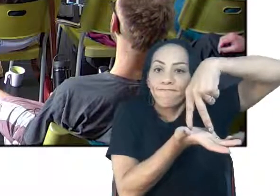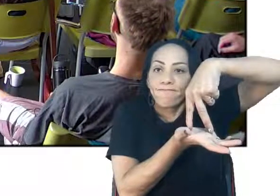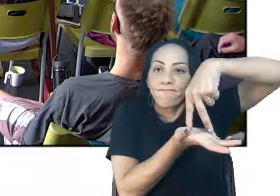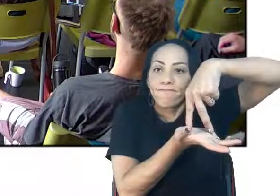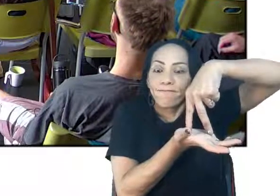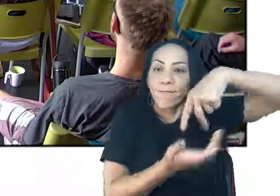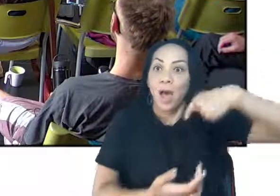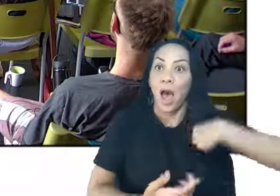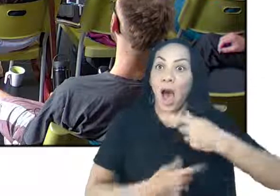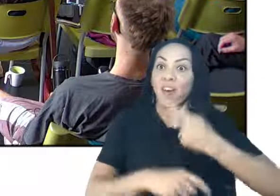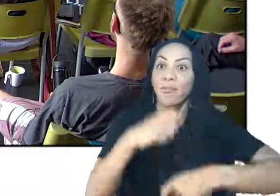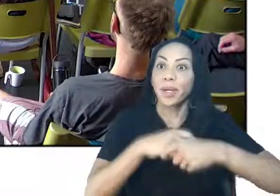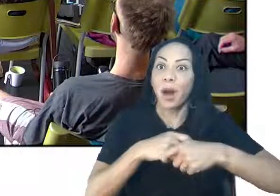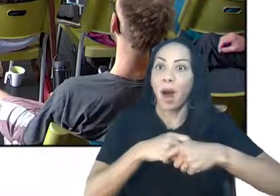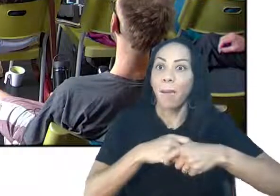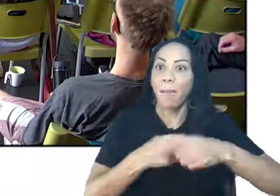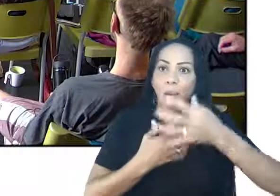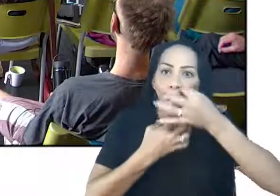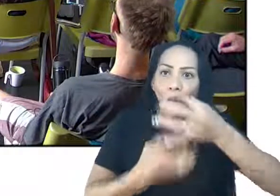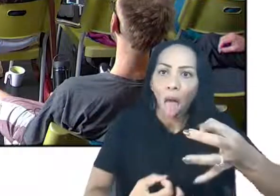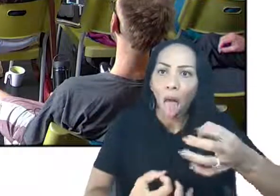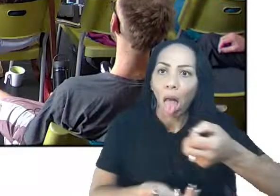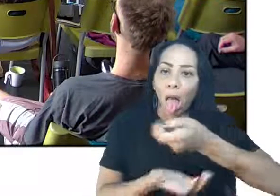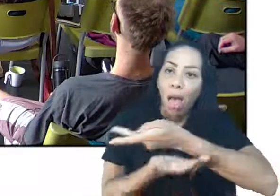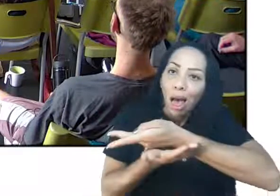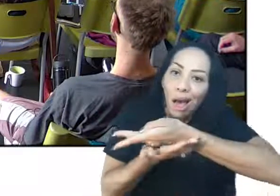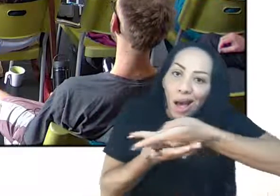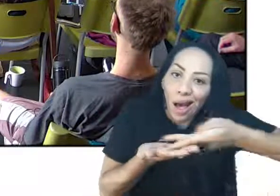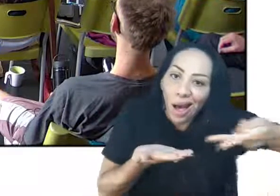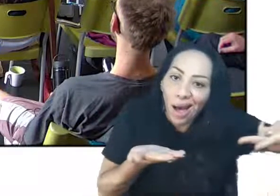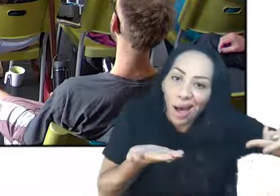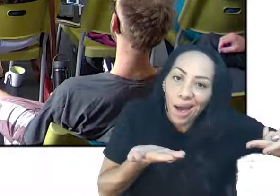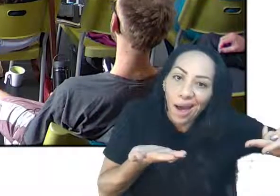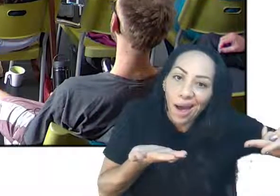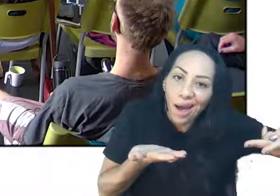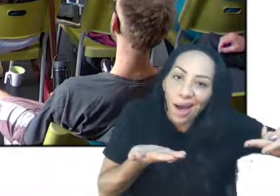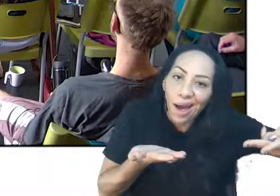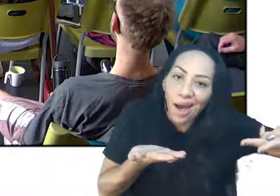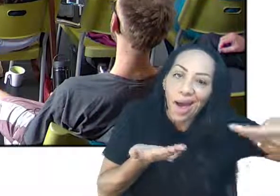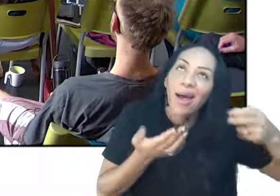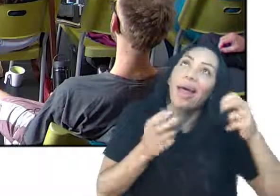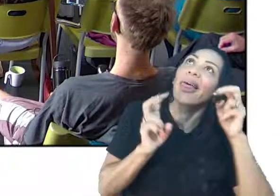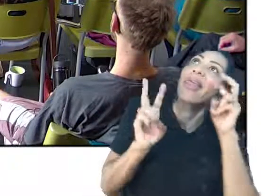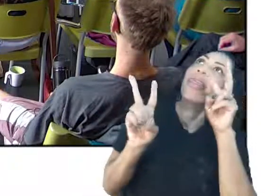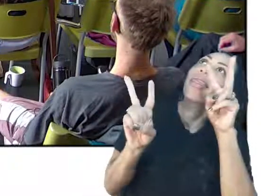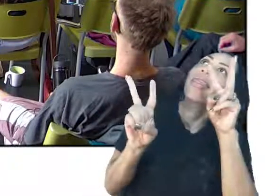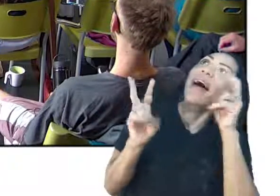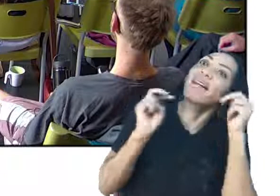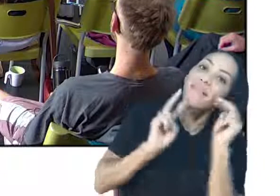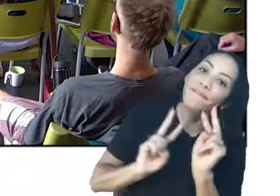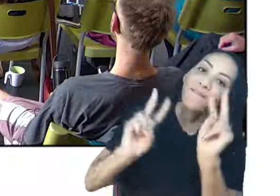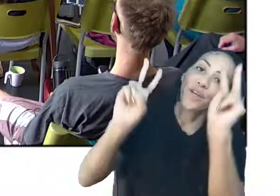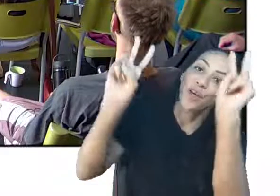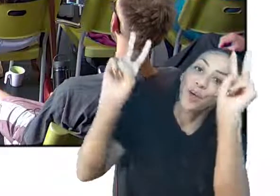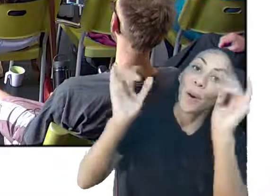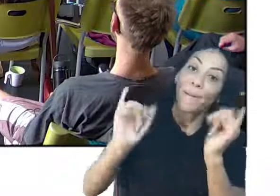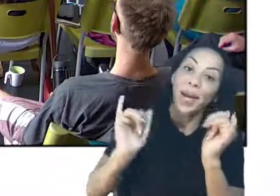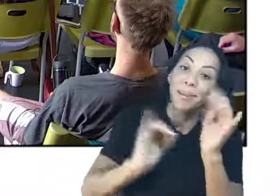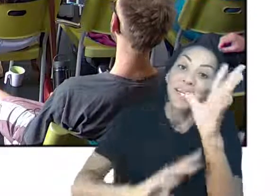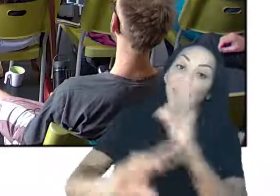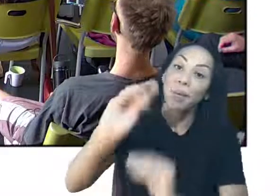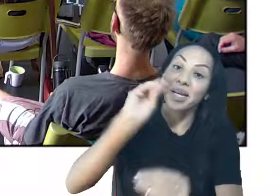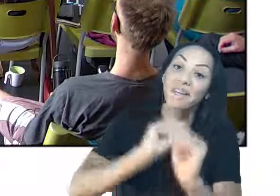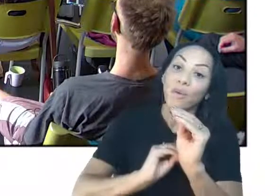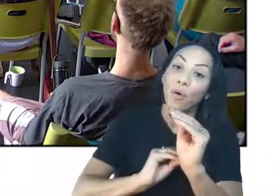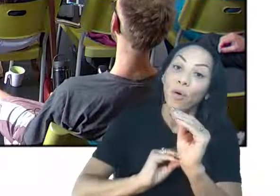undersides of things and spending time with the unintended view and the uncared for view. which is maybe just a metaphor for